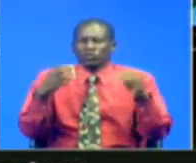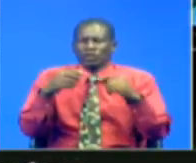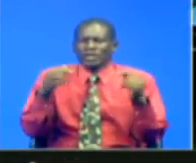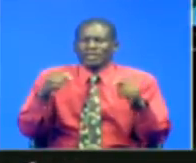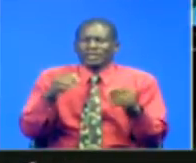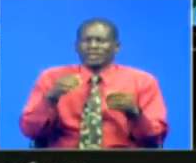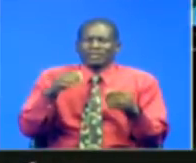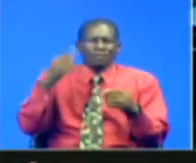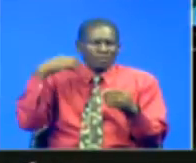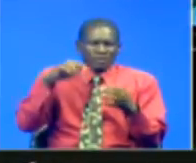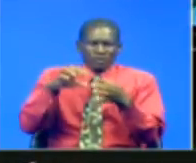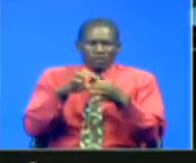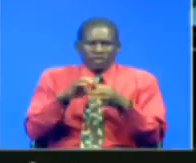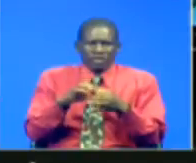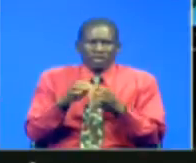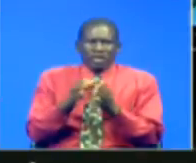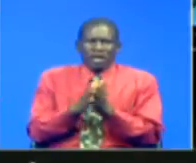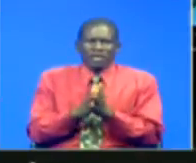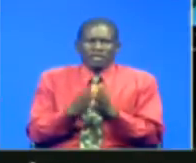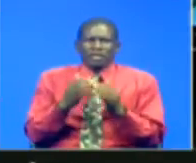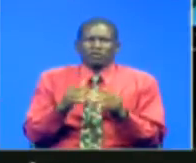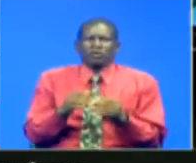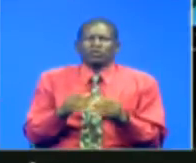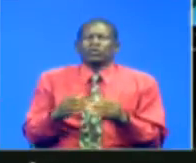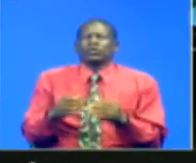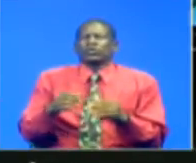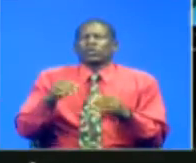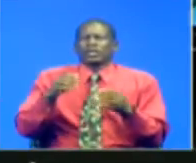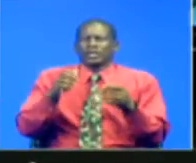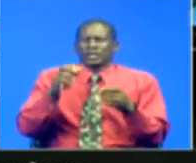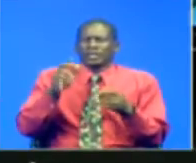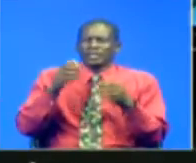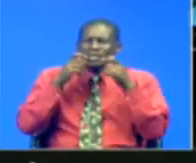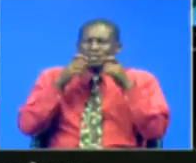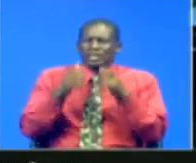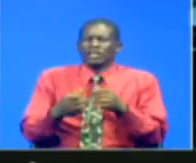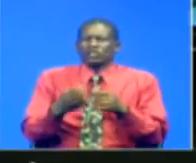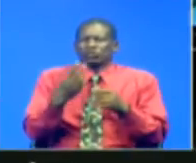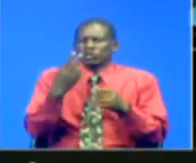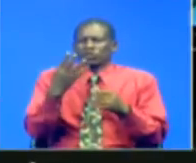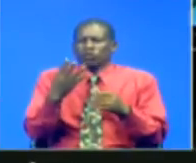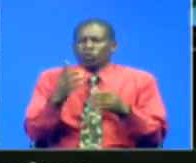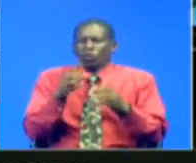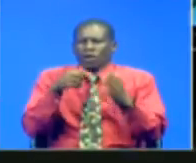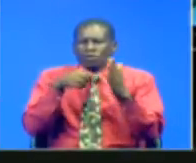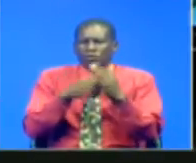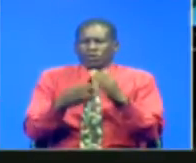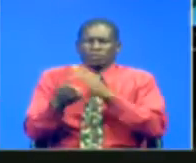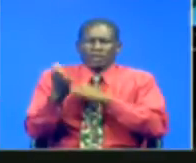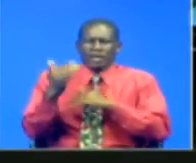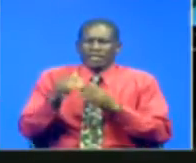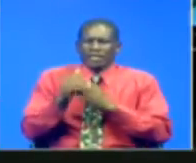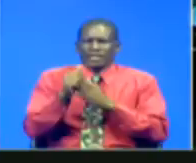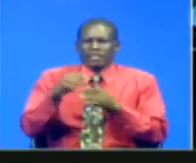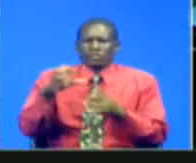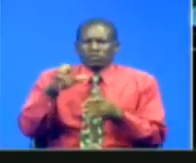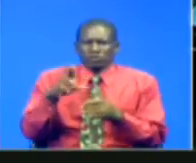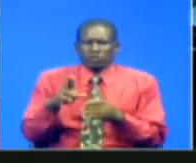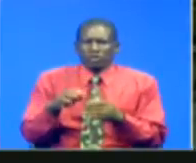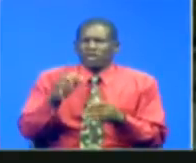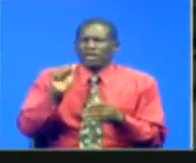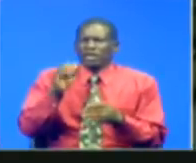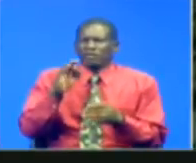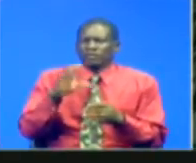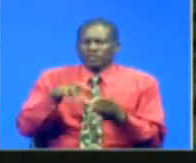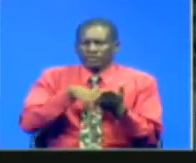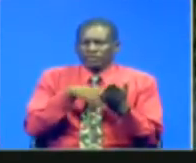Shafiq Batambuze scored for the Brewers, who are now on 24 points, one below leaders Gor Mahia. Elsewhere, AFC Leopards' poor form continued with a 1-0 loss